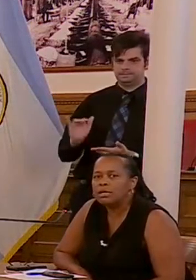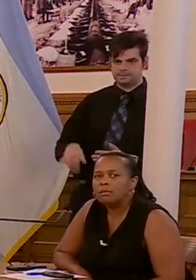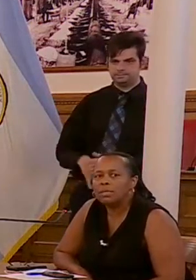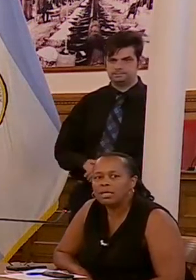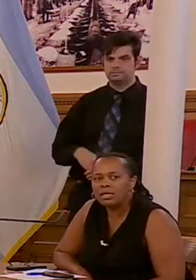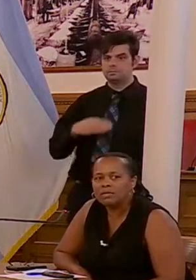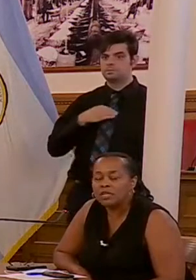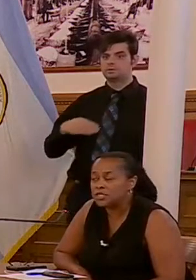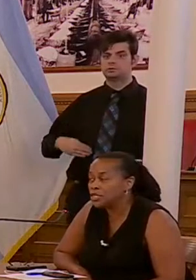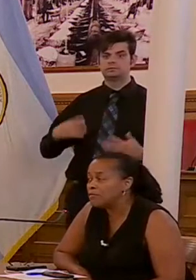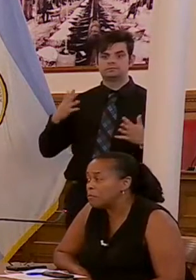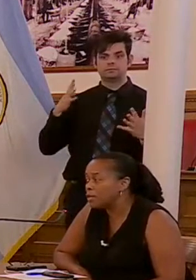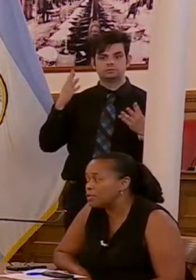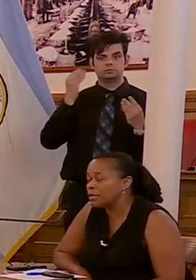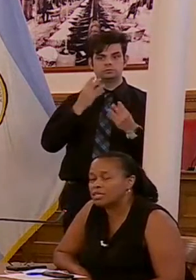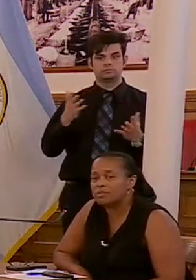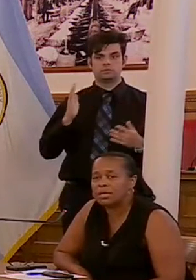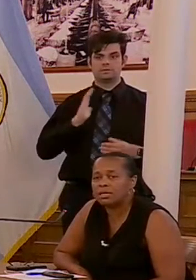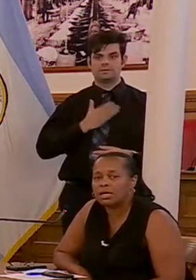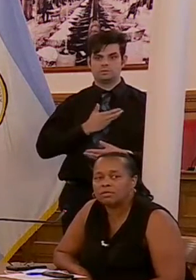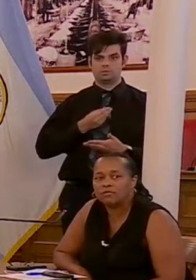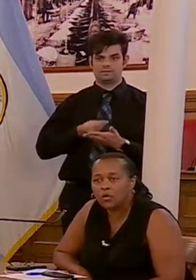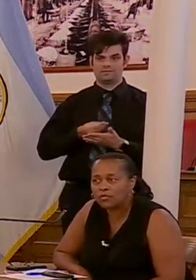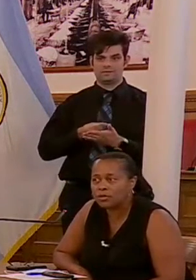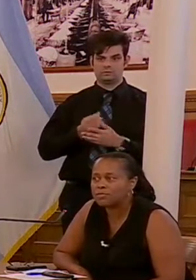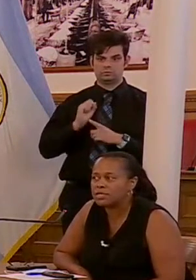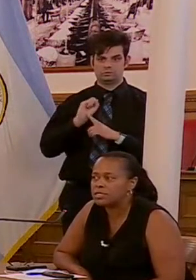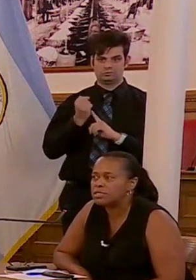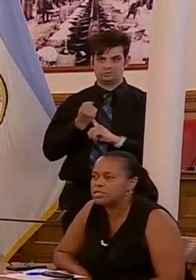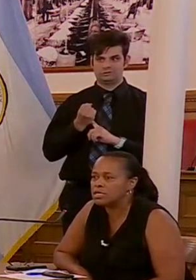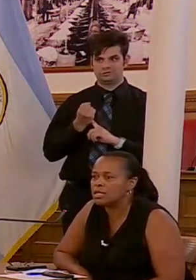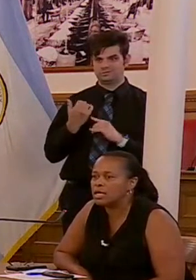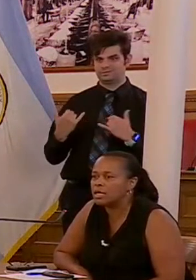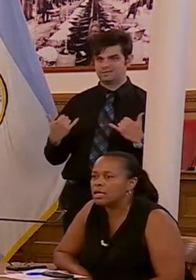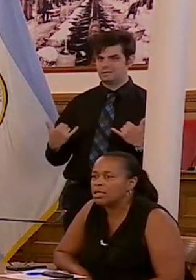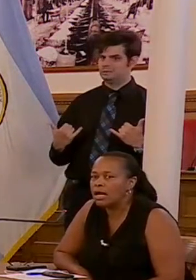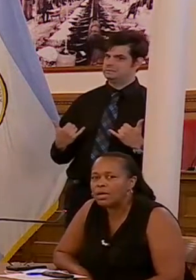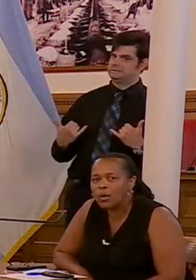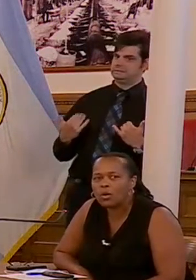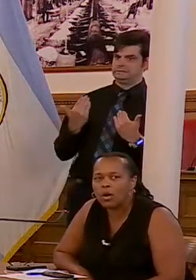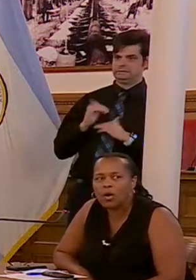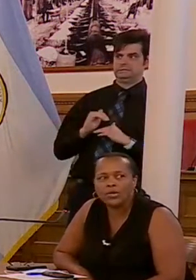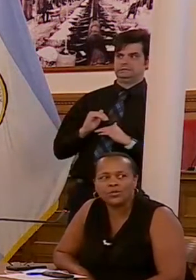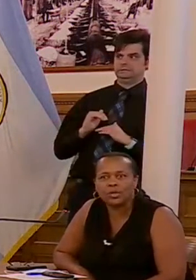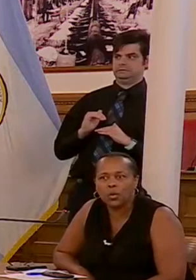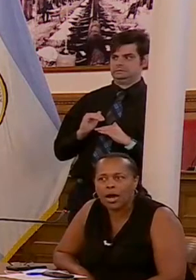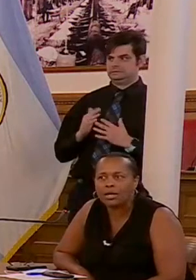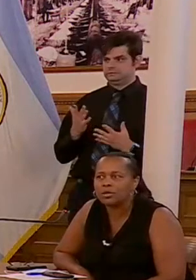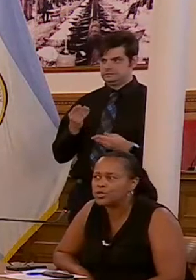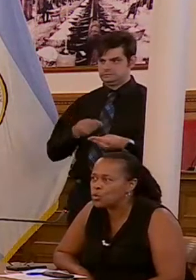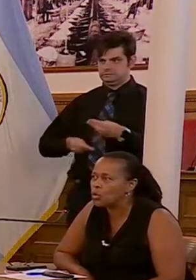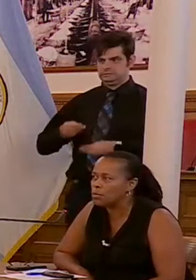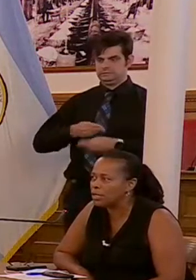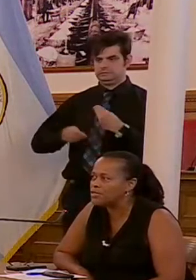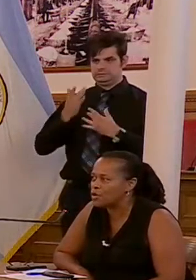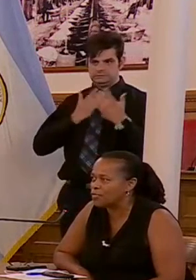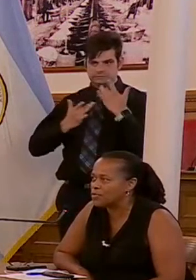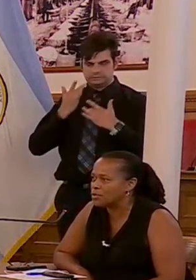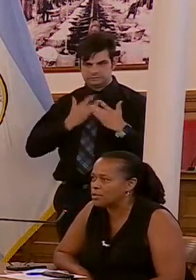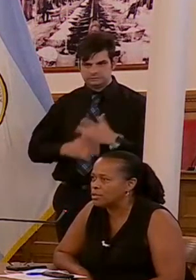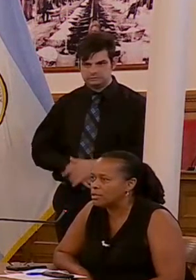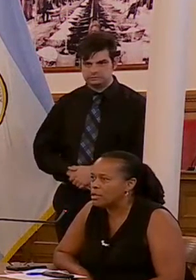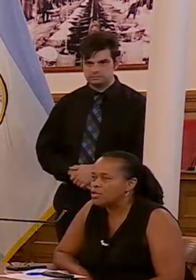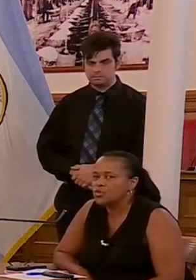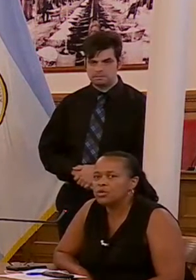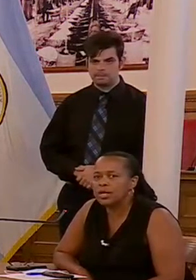absolutely believe, and Chief Buckner has been at the forefront of this, to say that not all calls required a sworn police